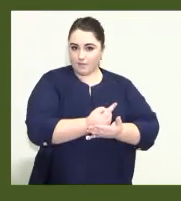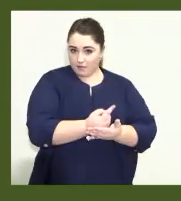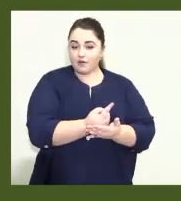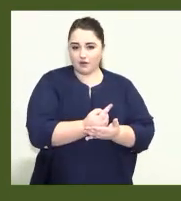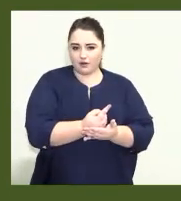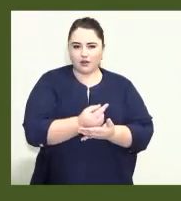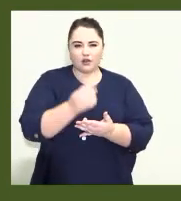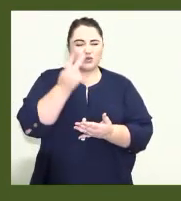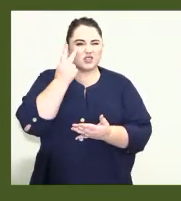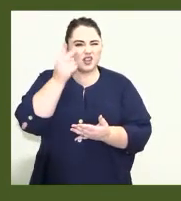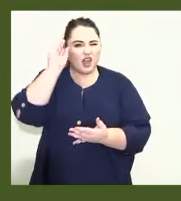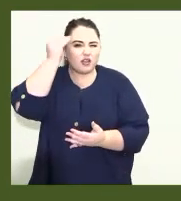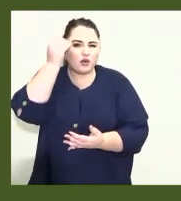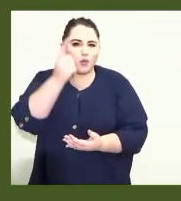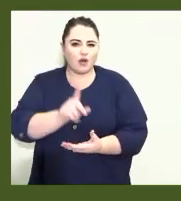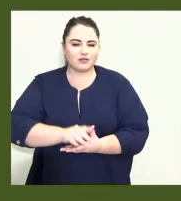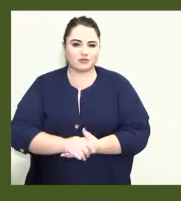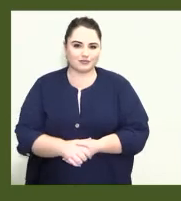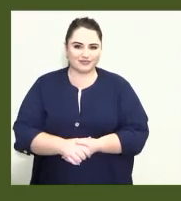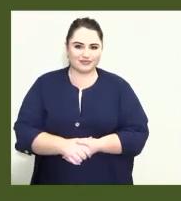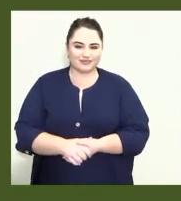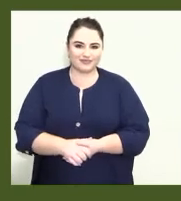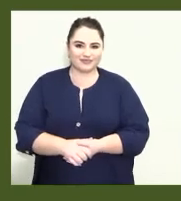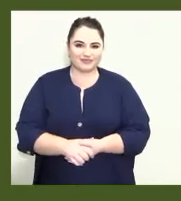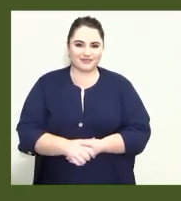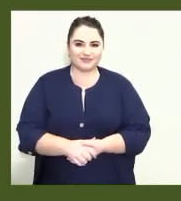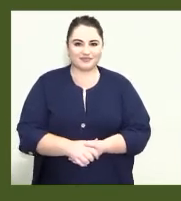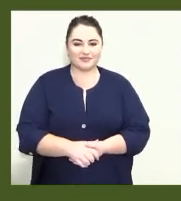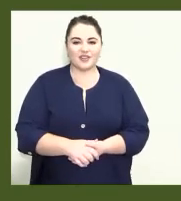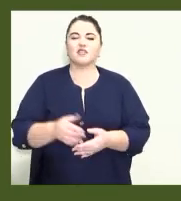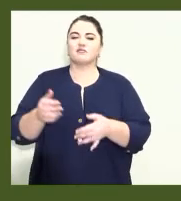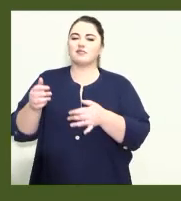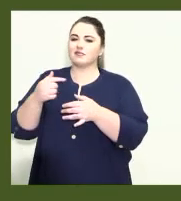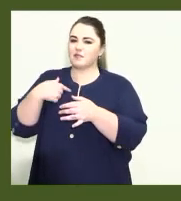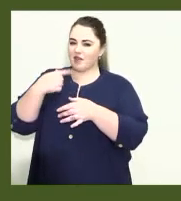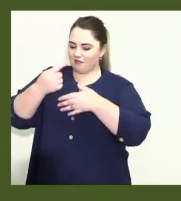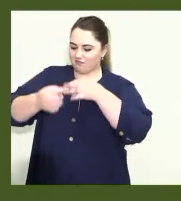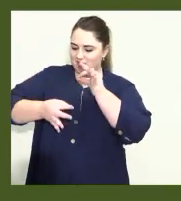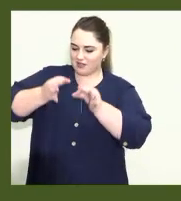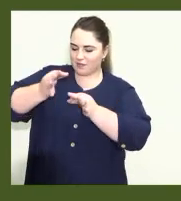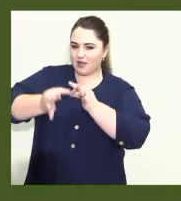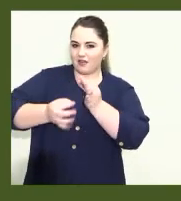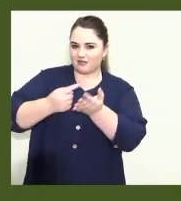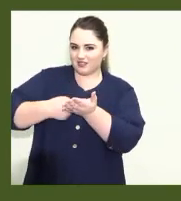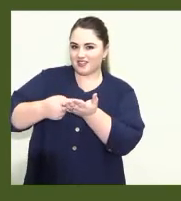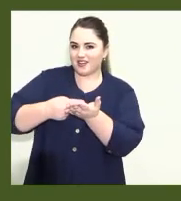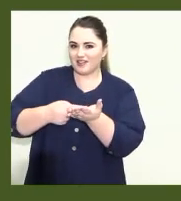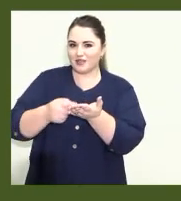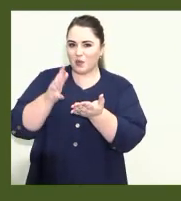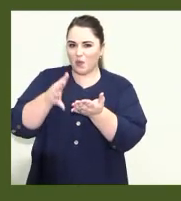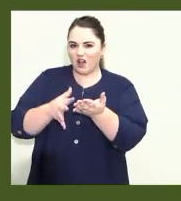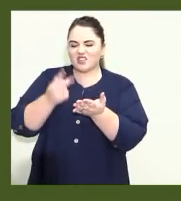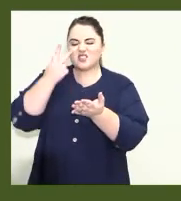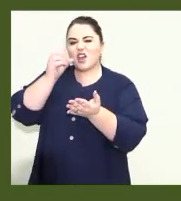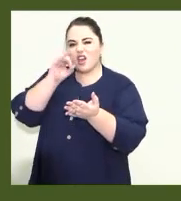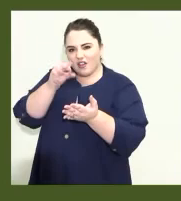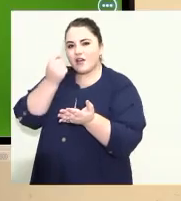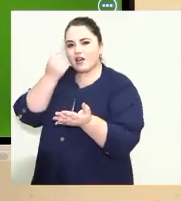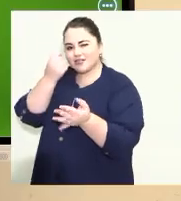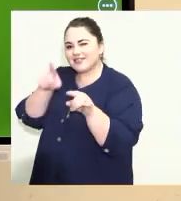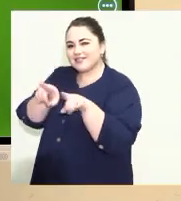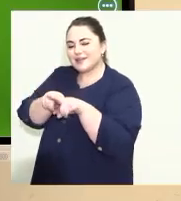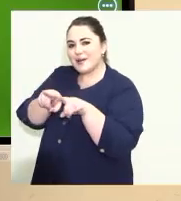any interesting features here? Let's go through this together. And as we discuss it, see if you can follow